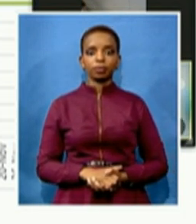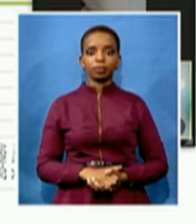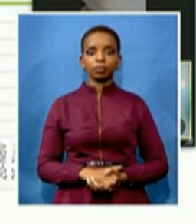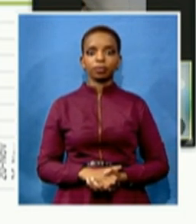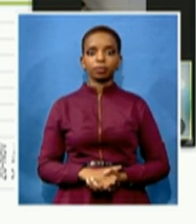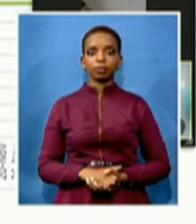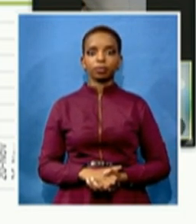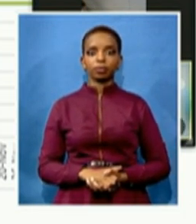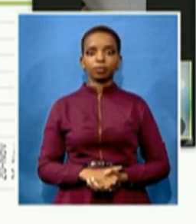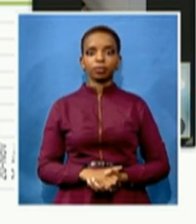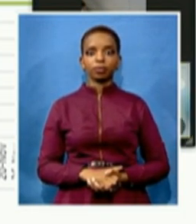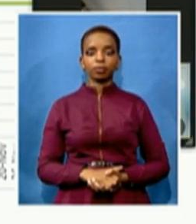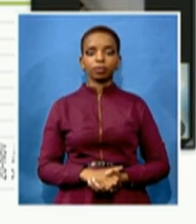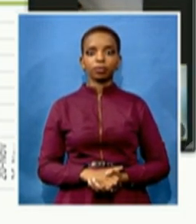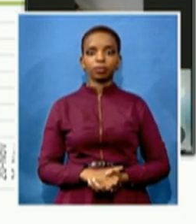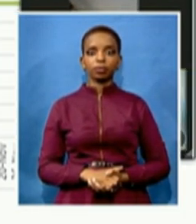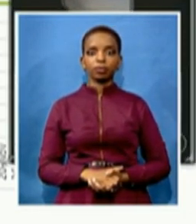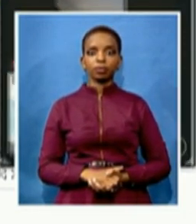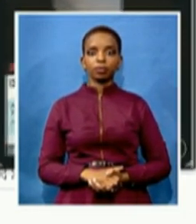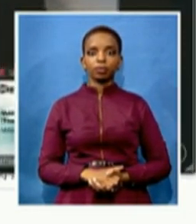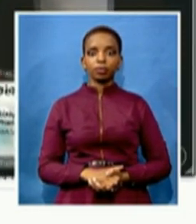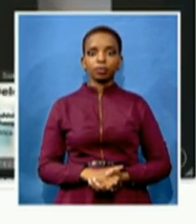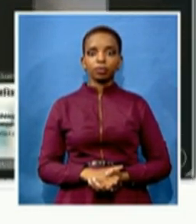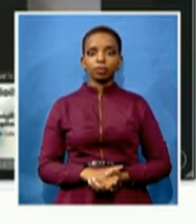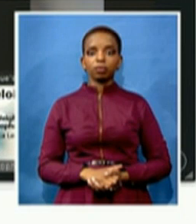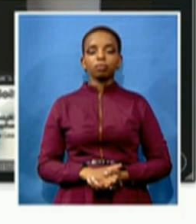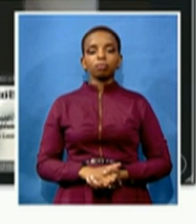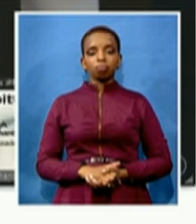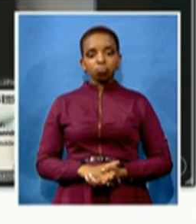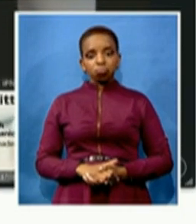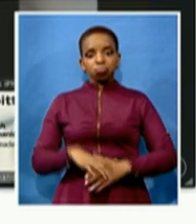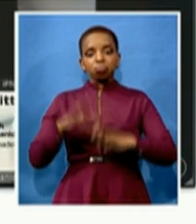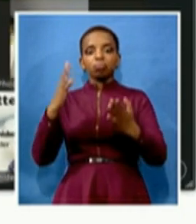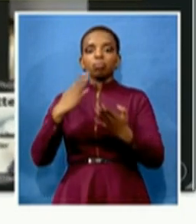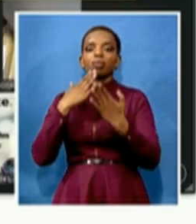Thank you, Ashley. Thank you for the